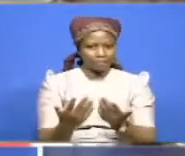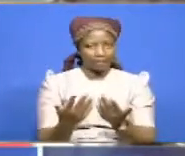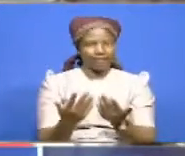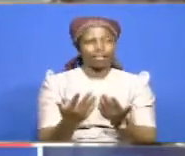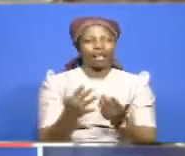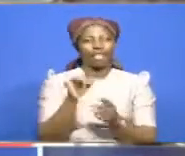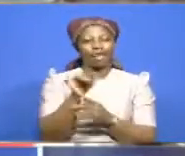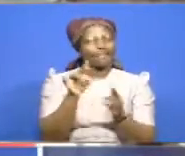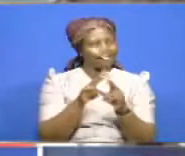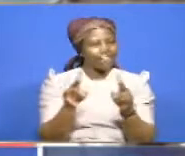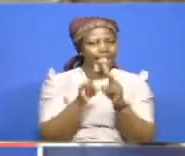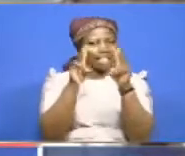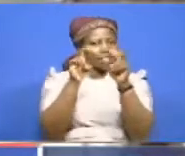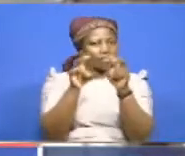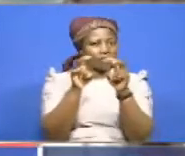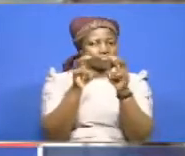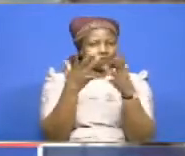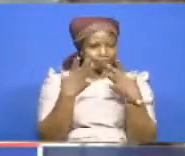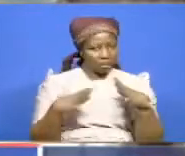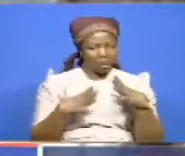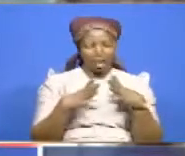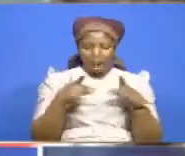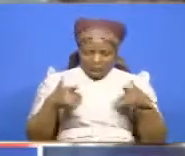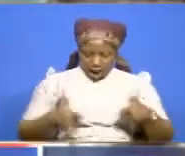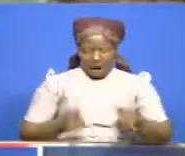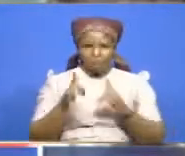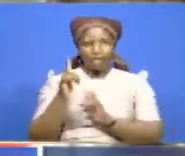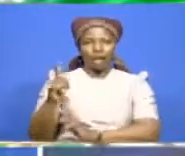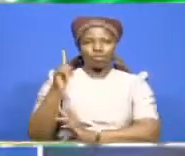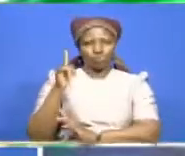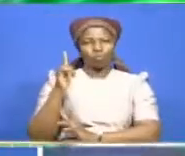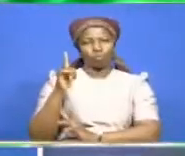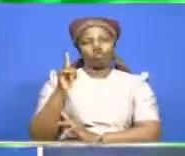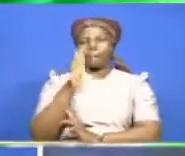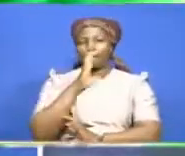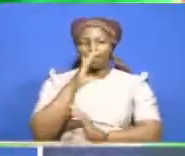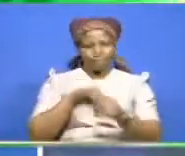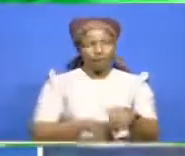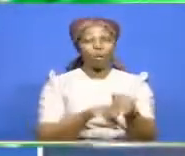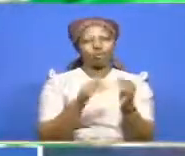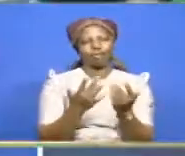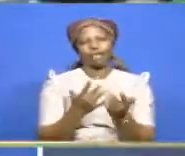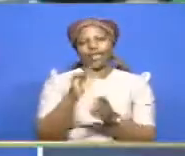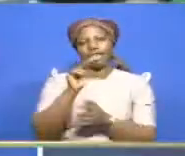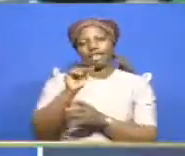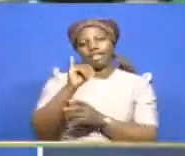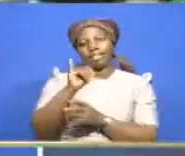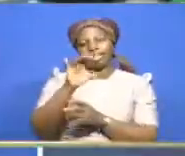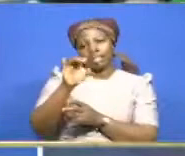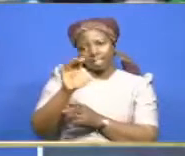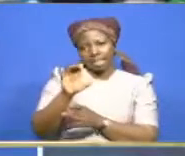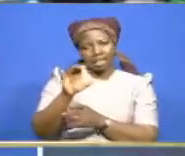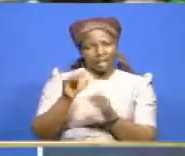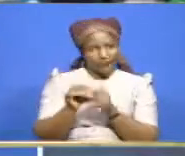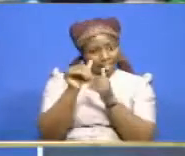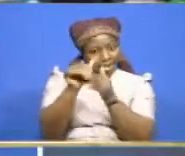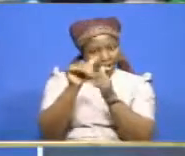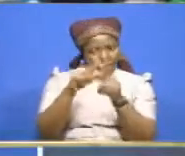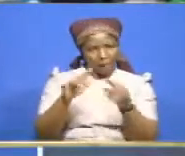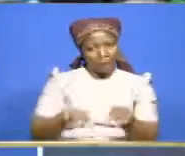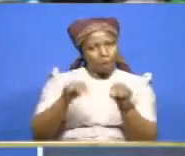that very aspect of humanity, let the law be observed. NCIS has remained in the front line to